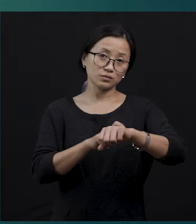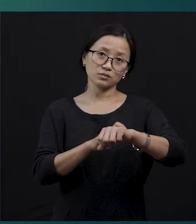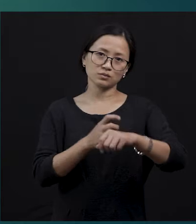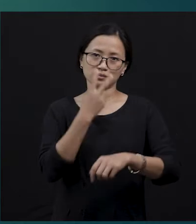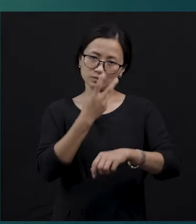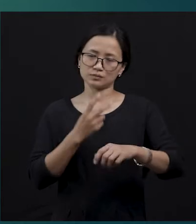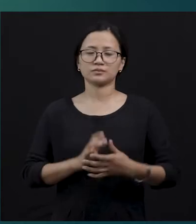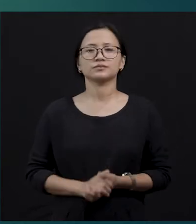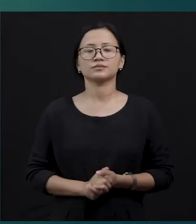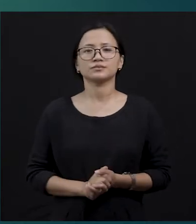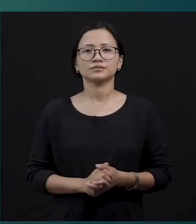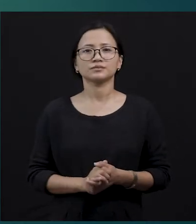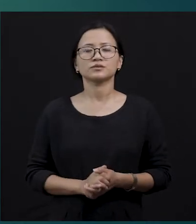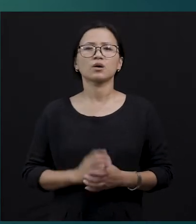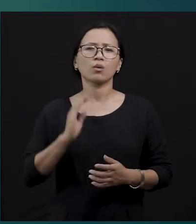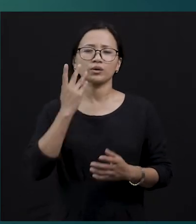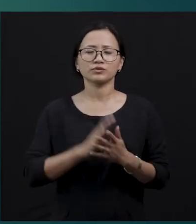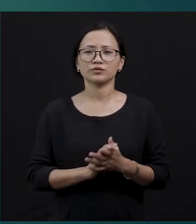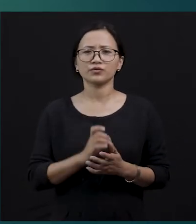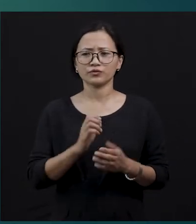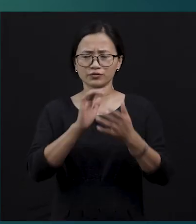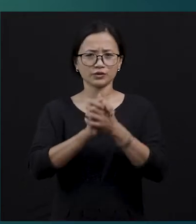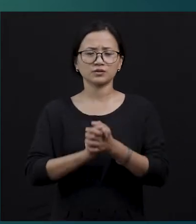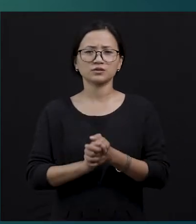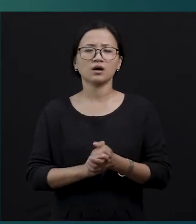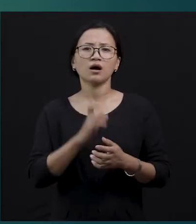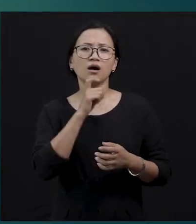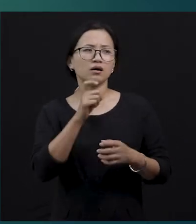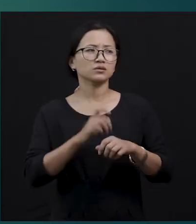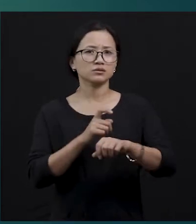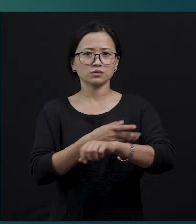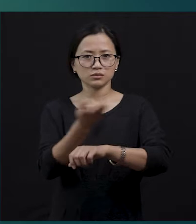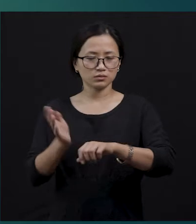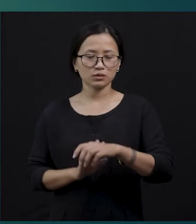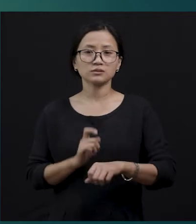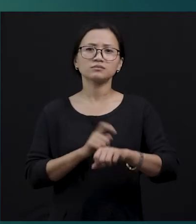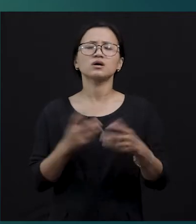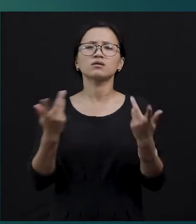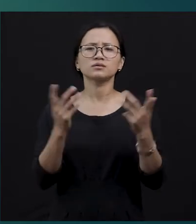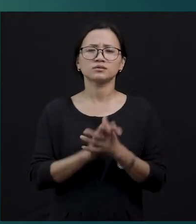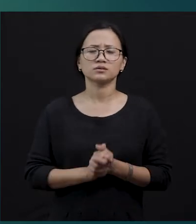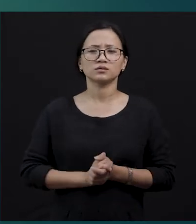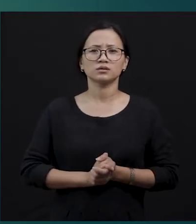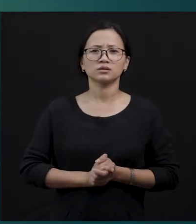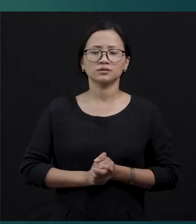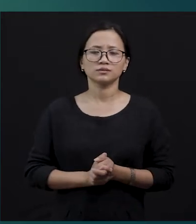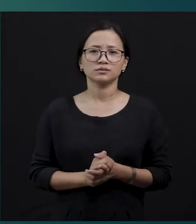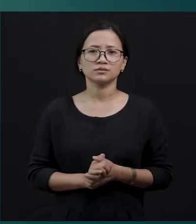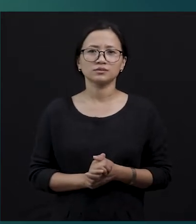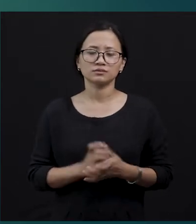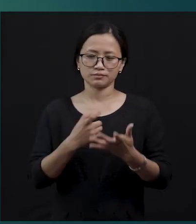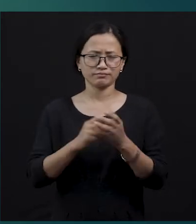the watch, right? So when your friends asking you, okay, Jerry, Tom, or Ankit,